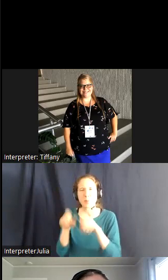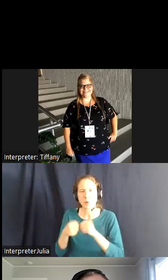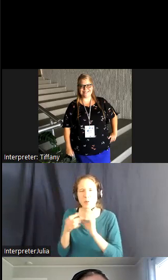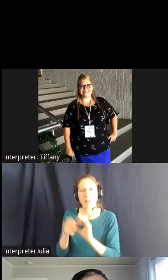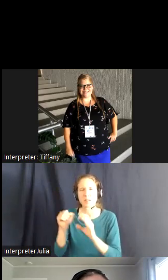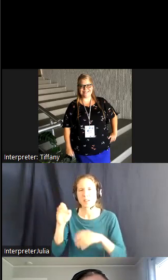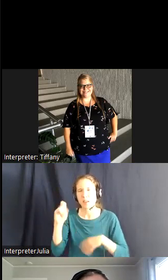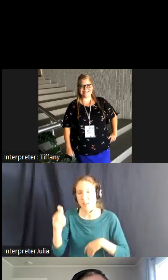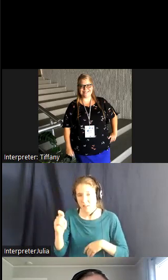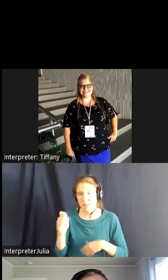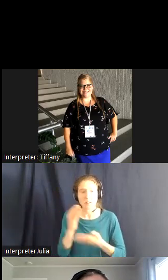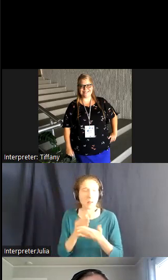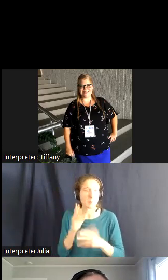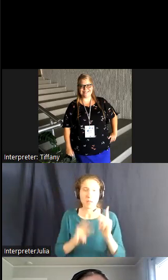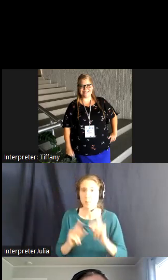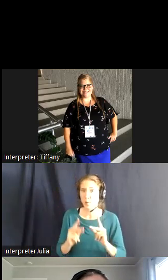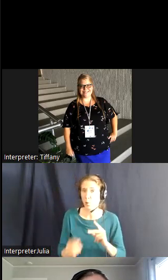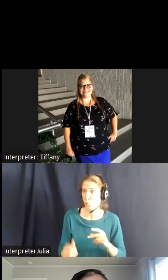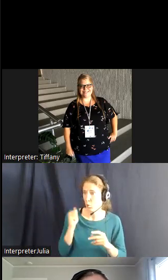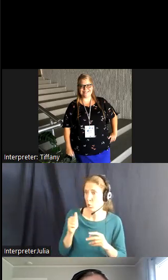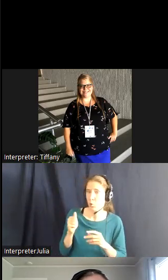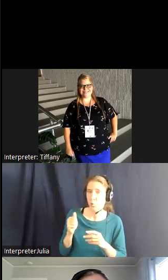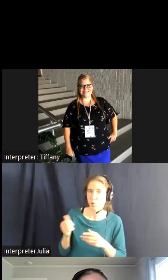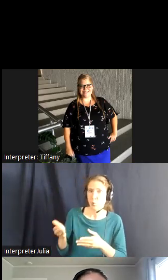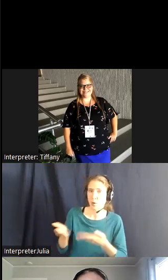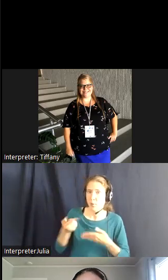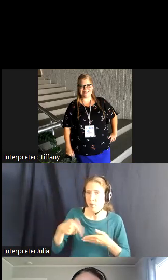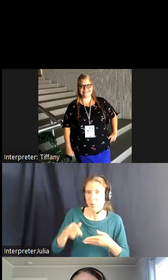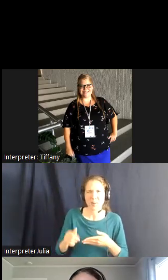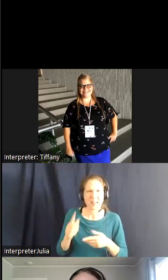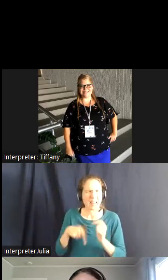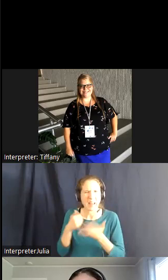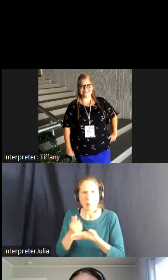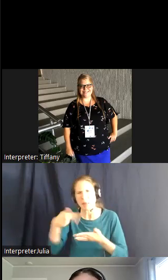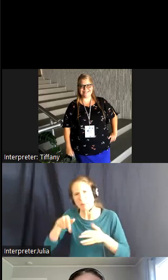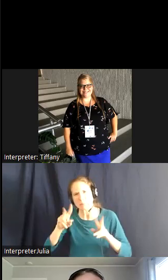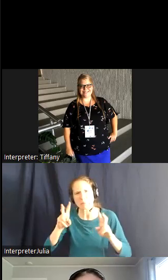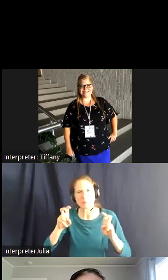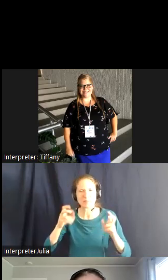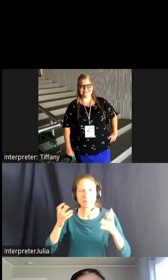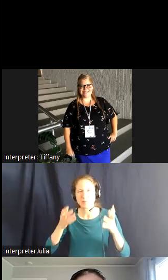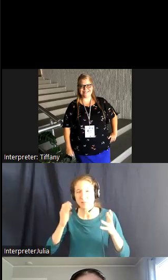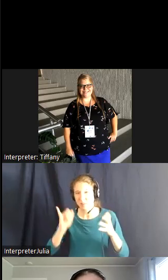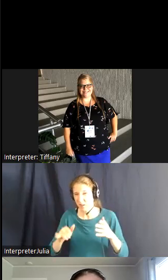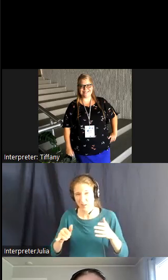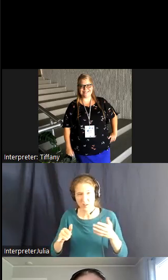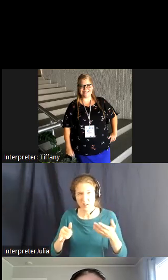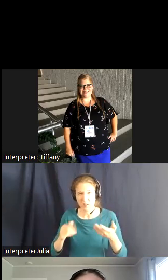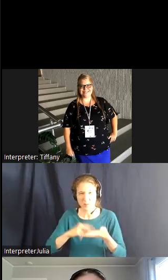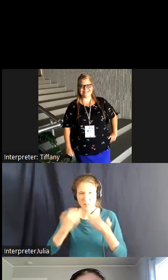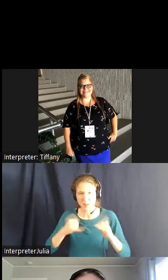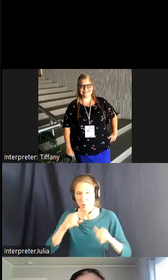a valid reason for refusal? I'm not sure we've had quite that question before. That might be one we need to do a